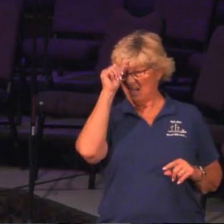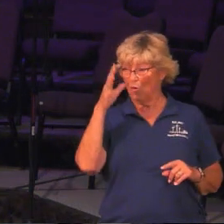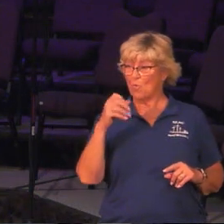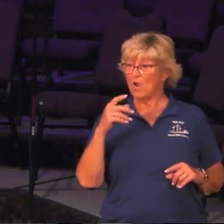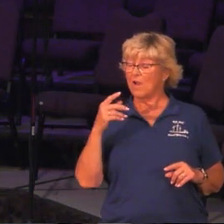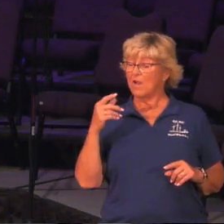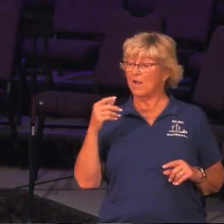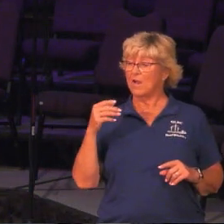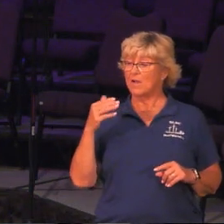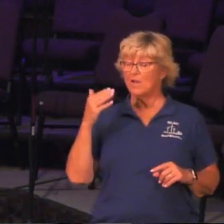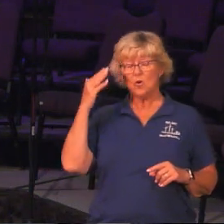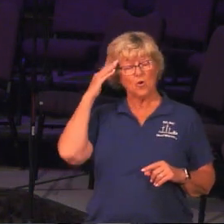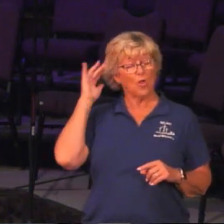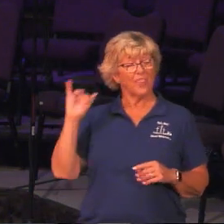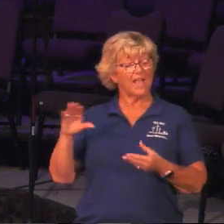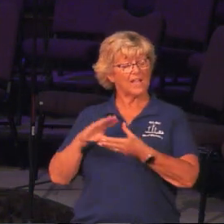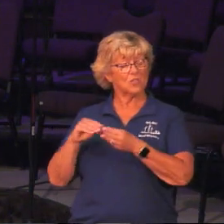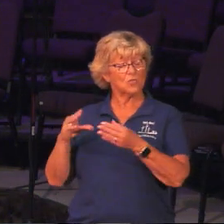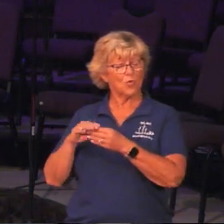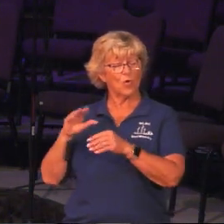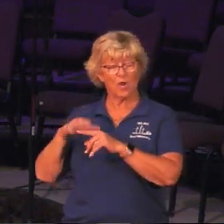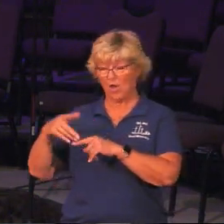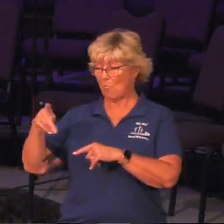message on the prodigal son, you're to have to email Pastor Mark.